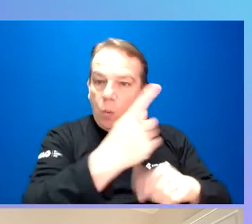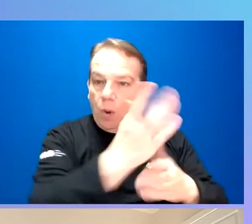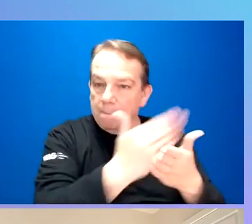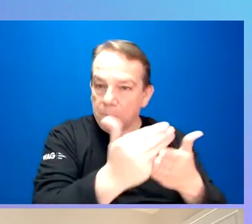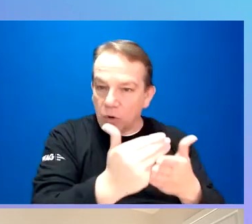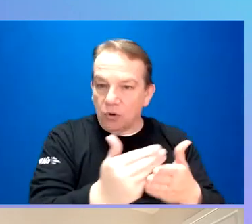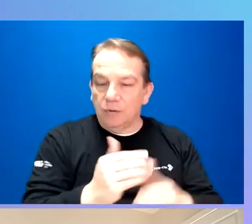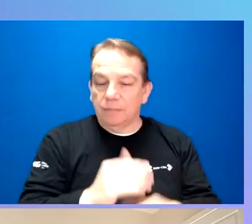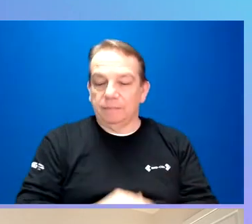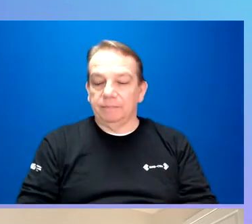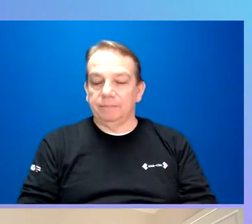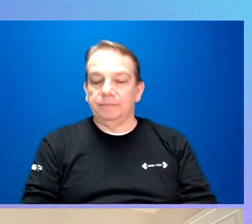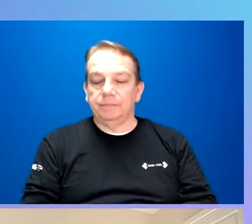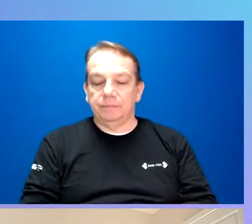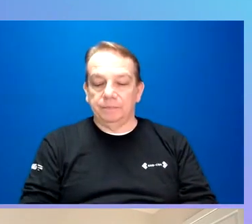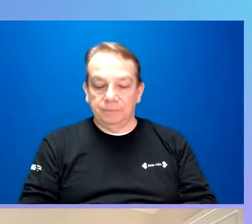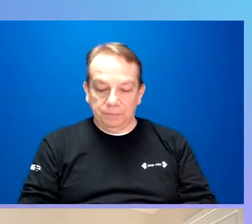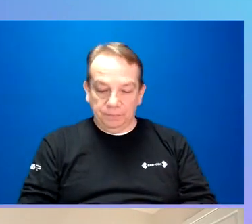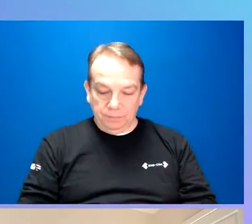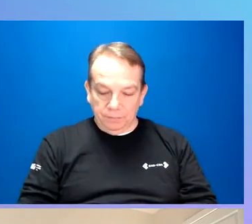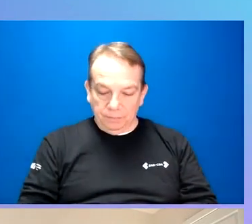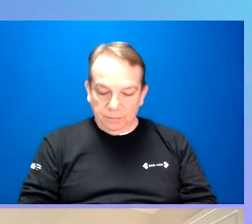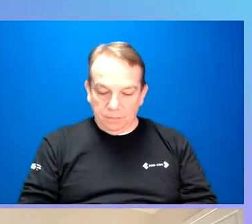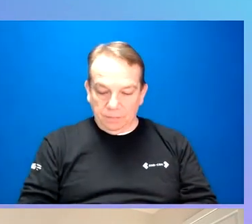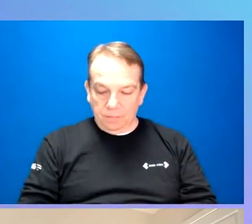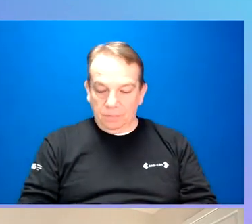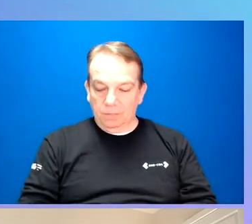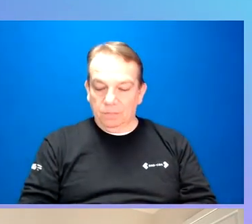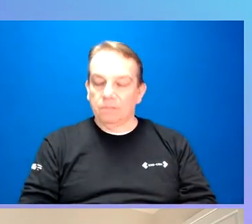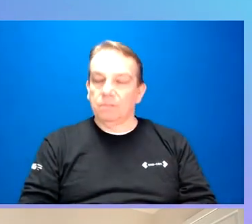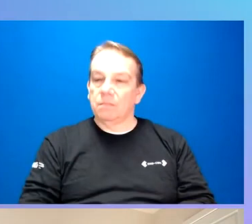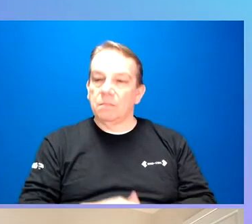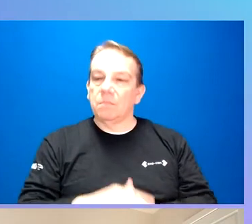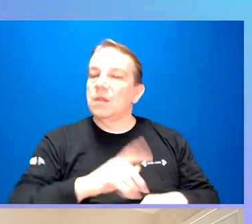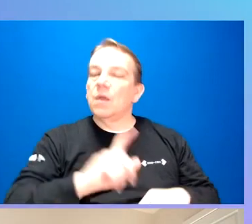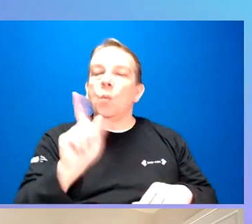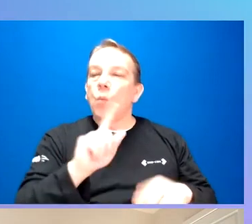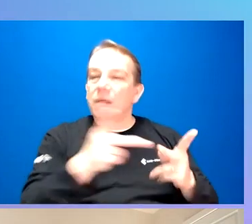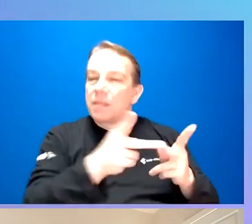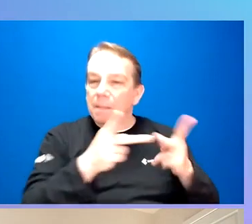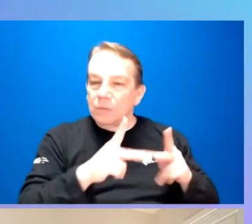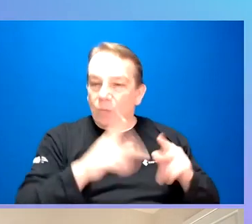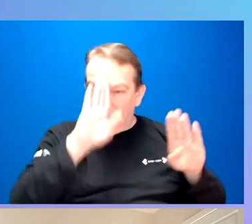keep in consistent with the place where the focus is?